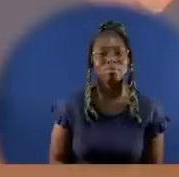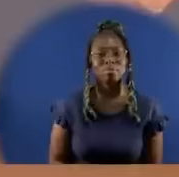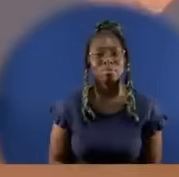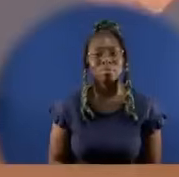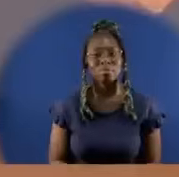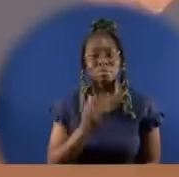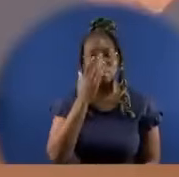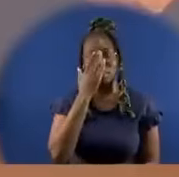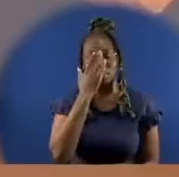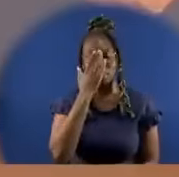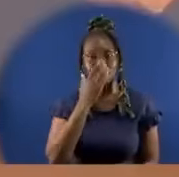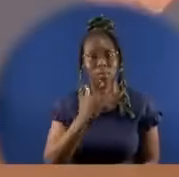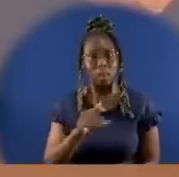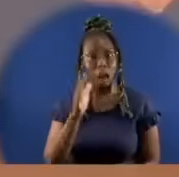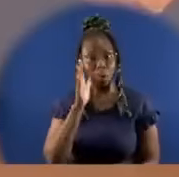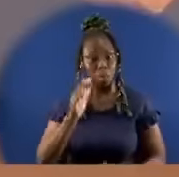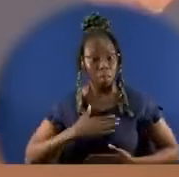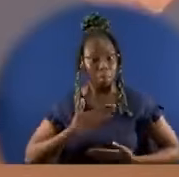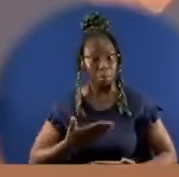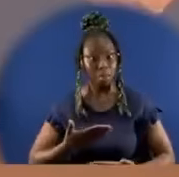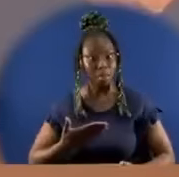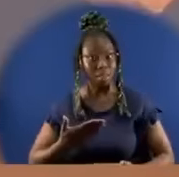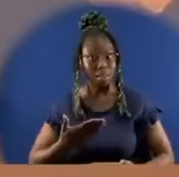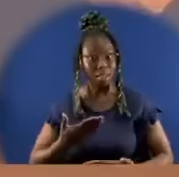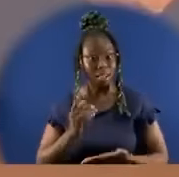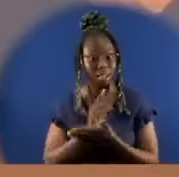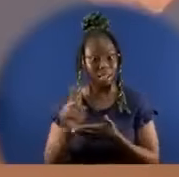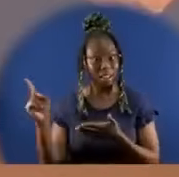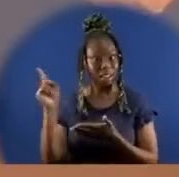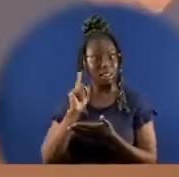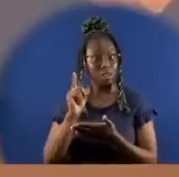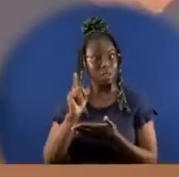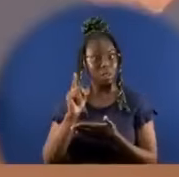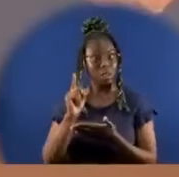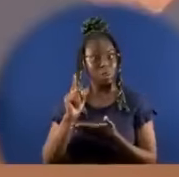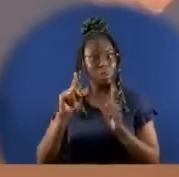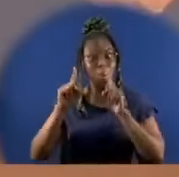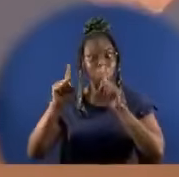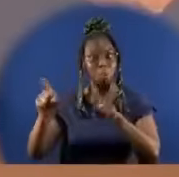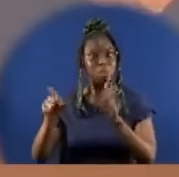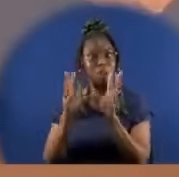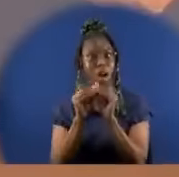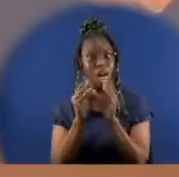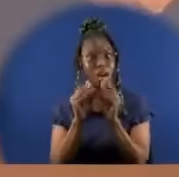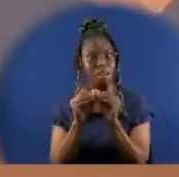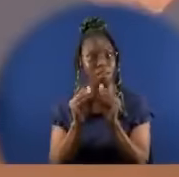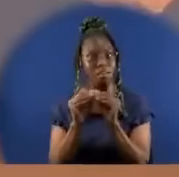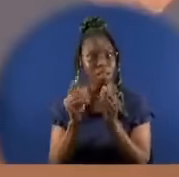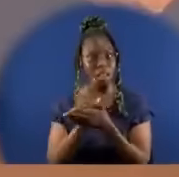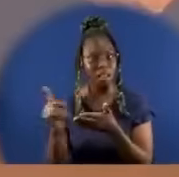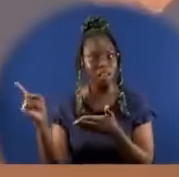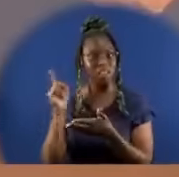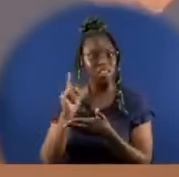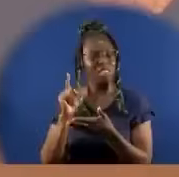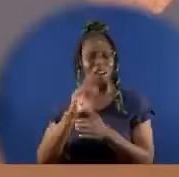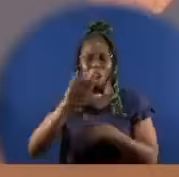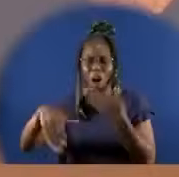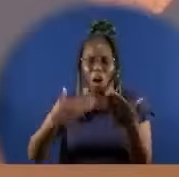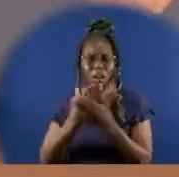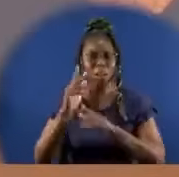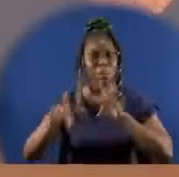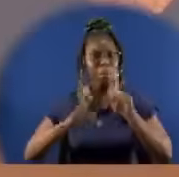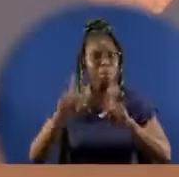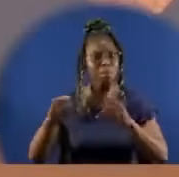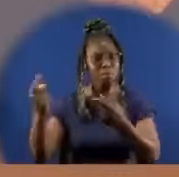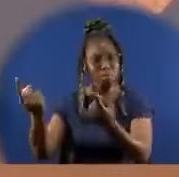I'll admit it, I was amazed this week. I told you we were at the minister's conference. While we're at the minister's conference, people all week long tell us they're praying for us. Thank